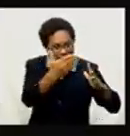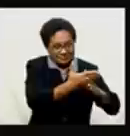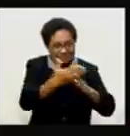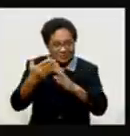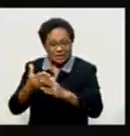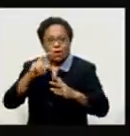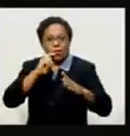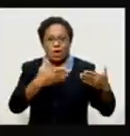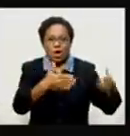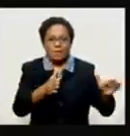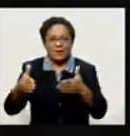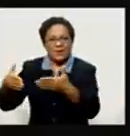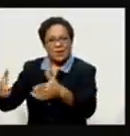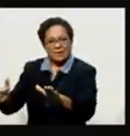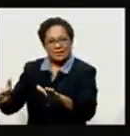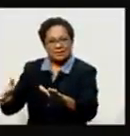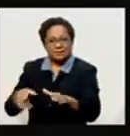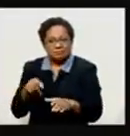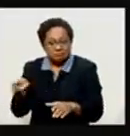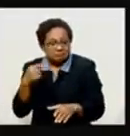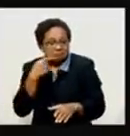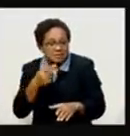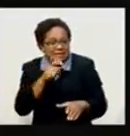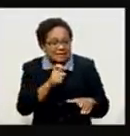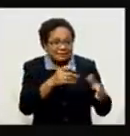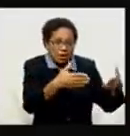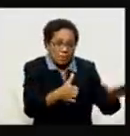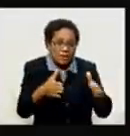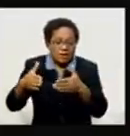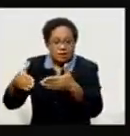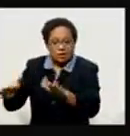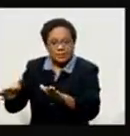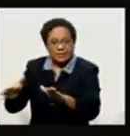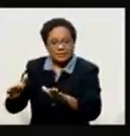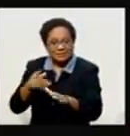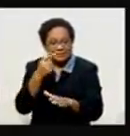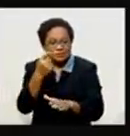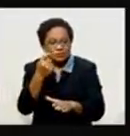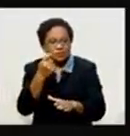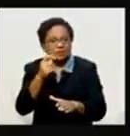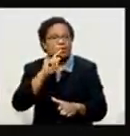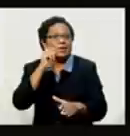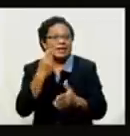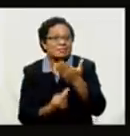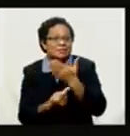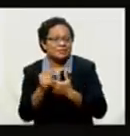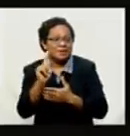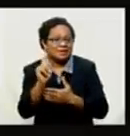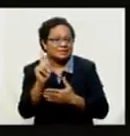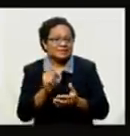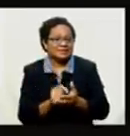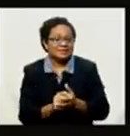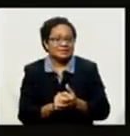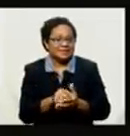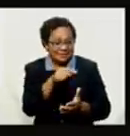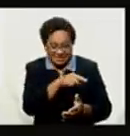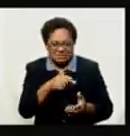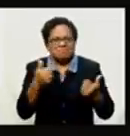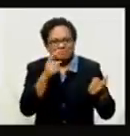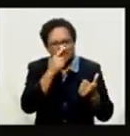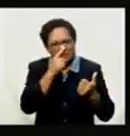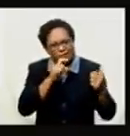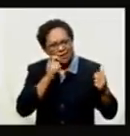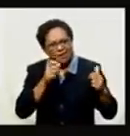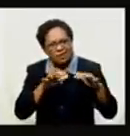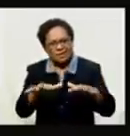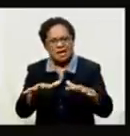soon. They say that if these containment zones are opened soon, it will allow a lot of economic activities,